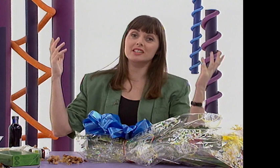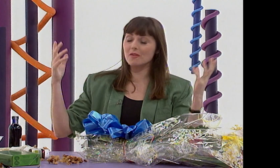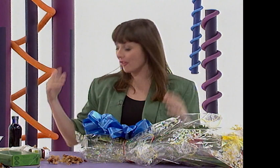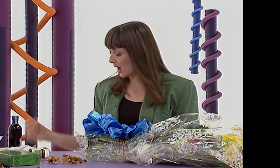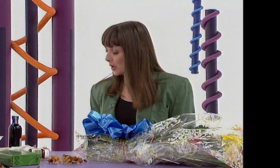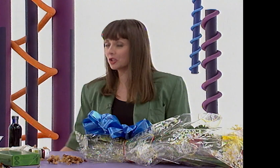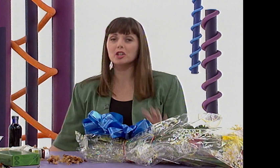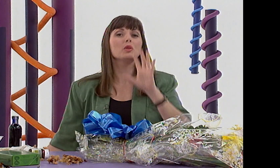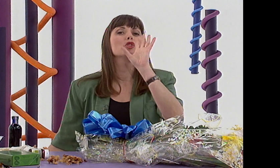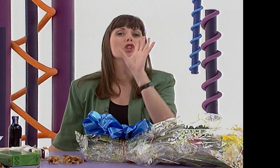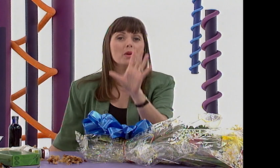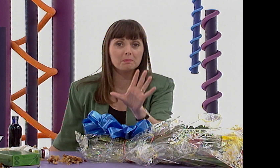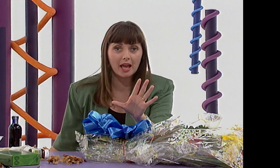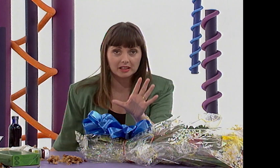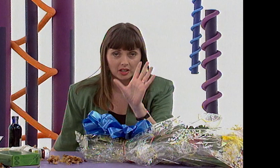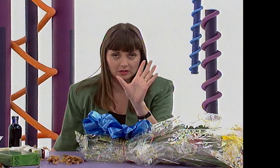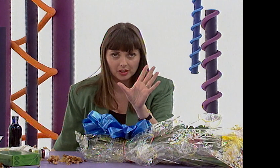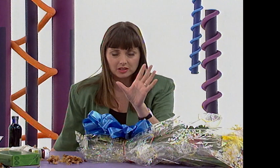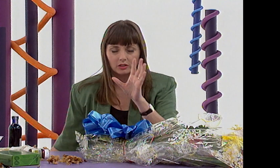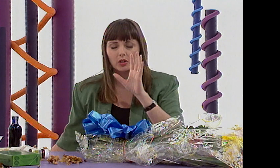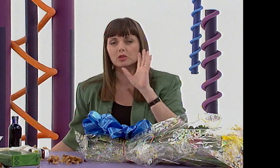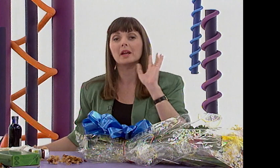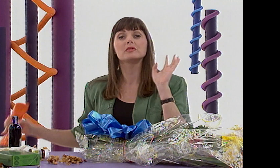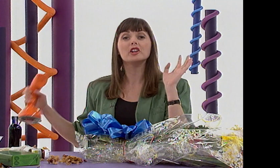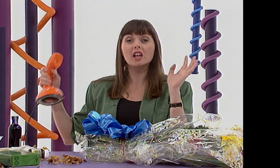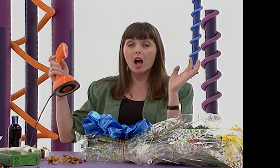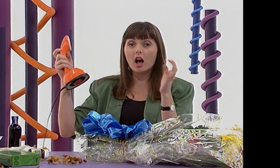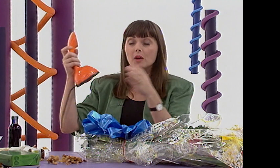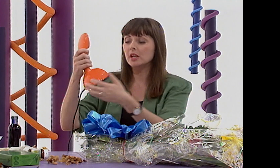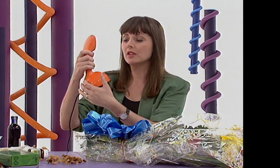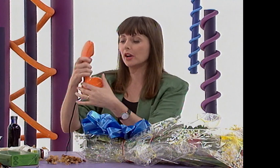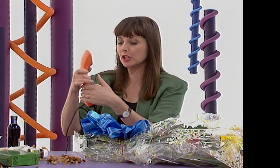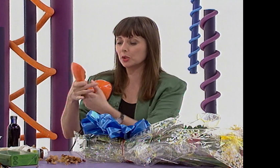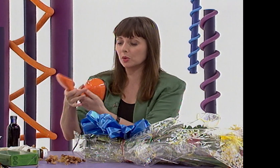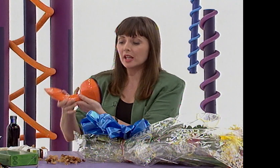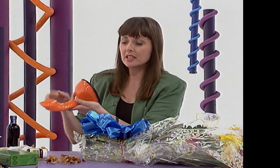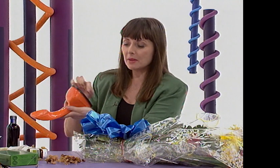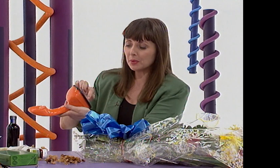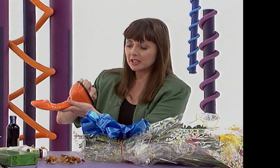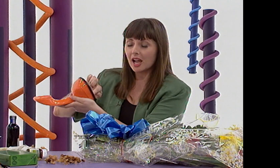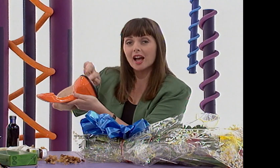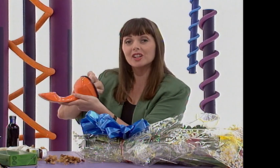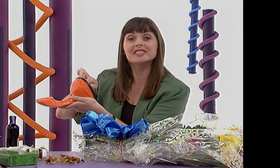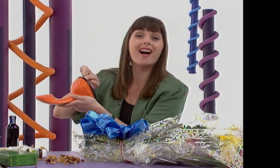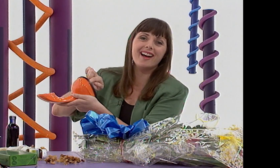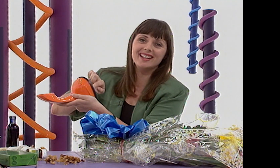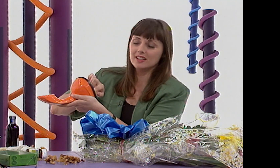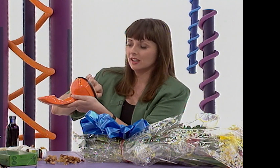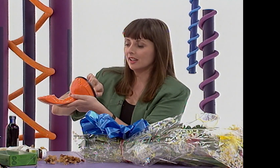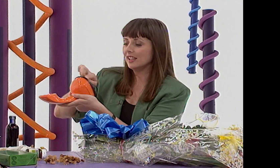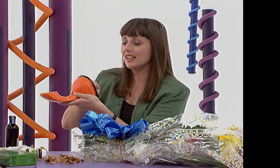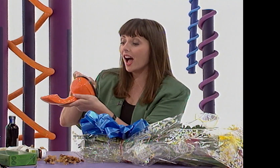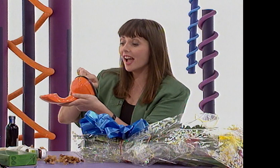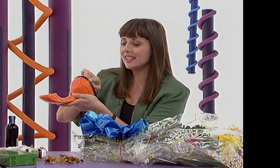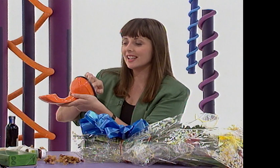house sets on fire. What do you do? Don't panic. That's the first thing you've got to remain very calm, very cool. Simply dial nine,